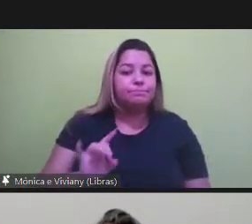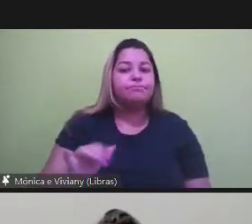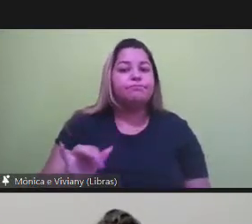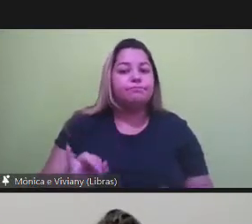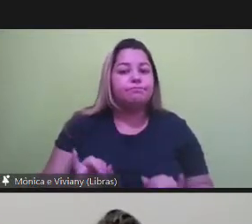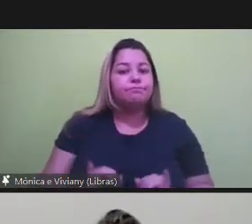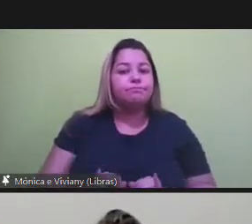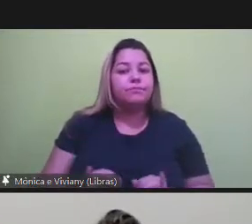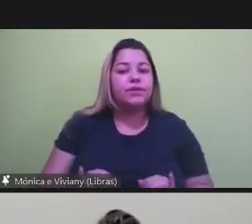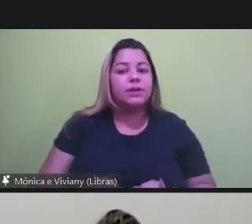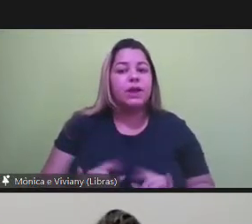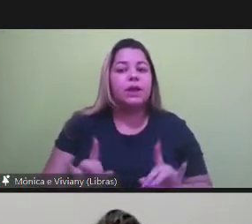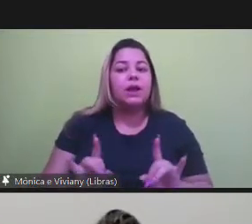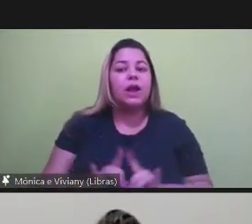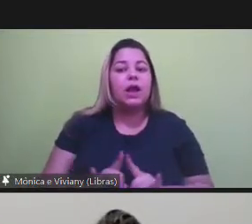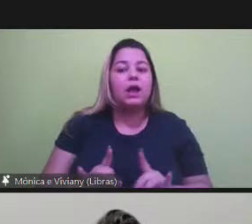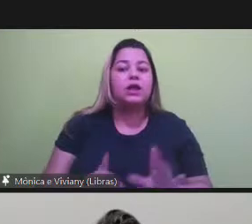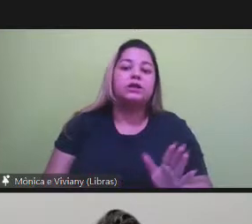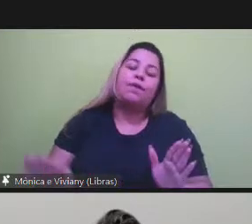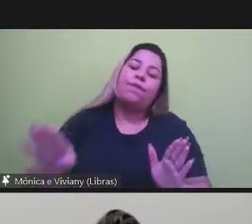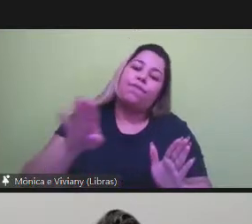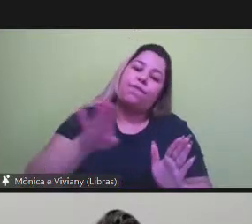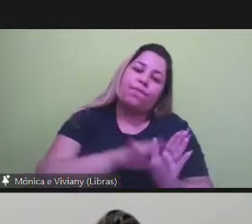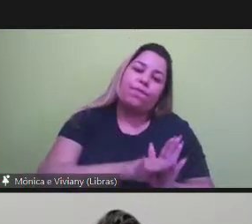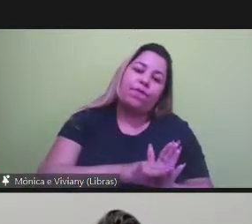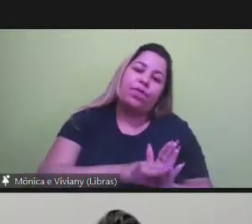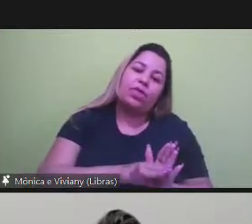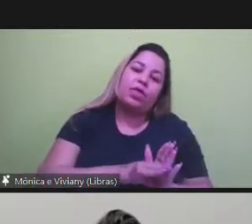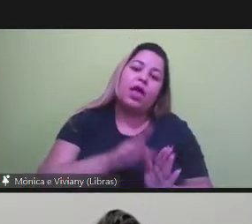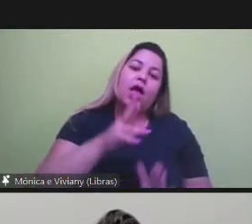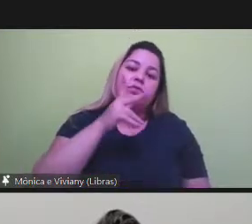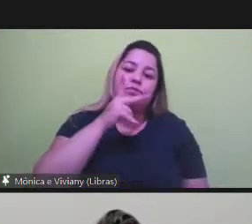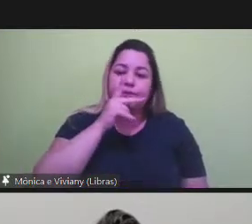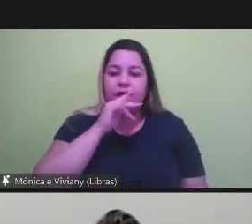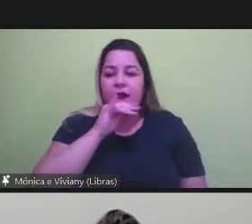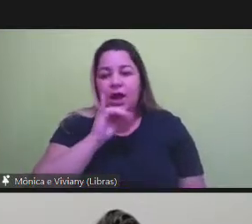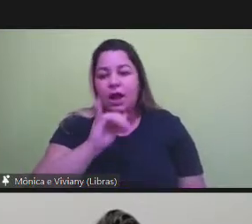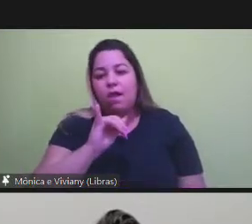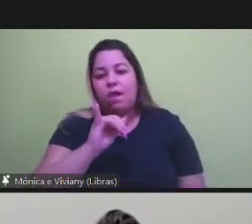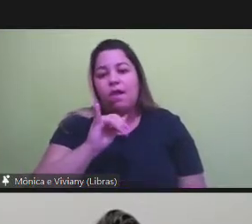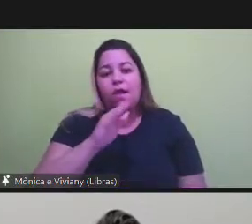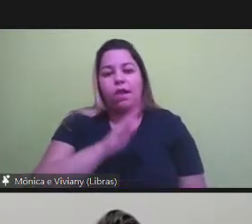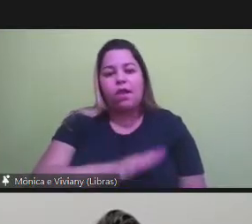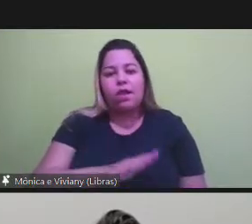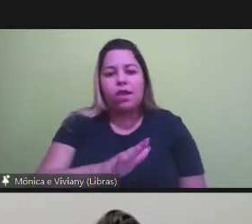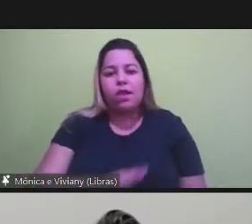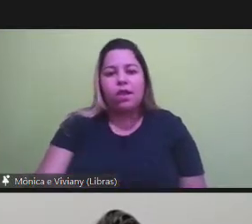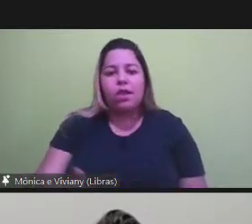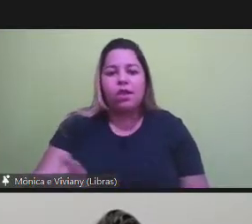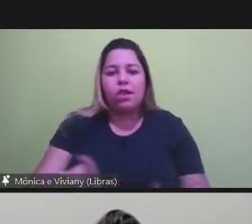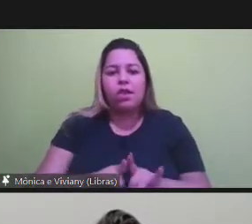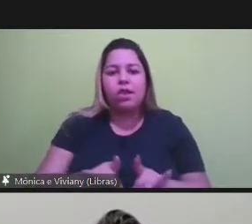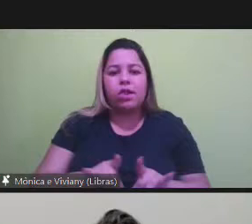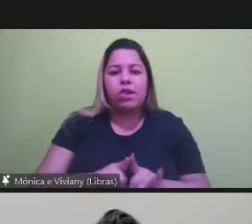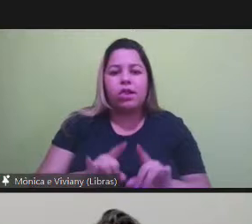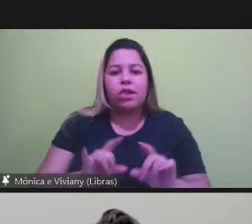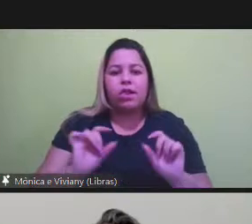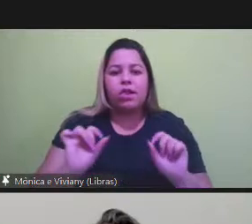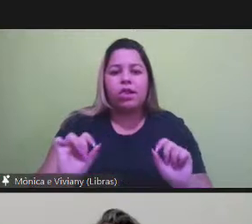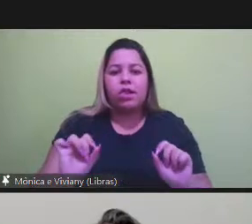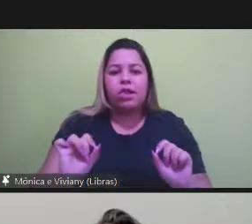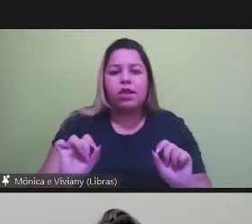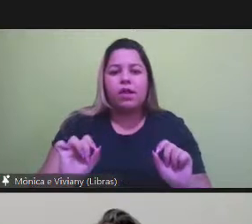itself already makes it possible to reach the parents most of the times.